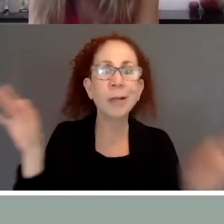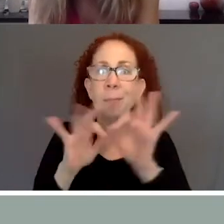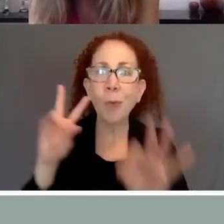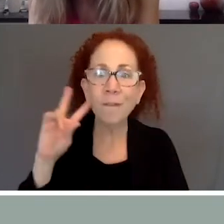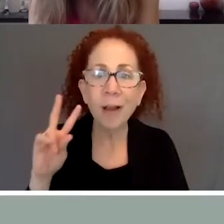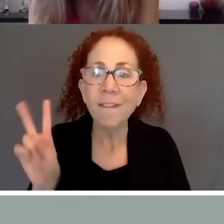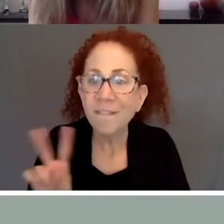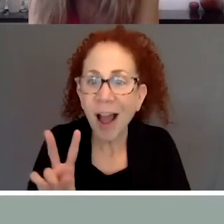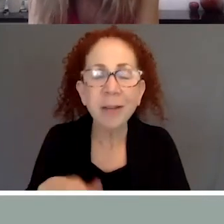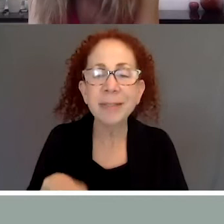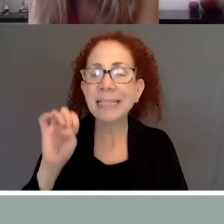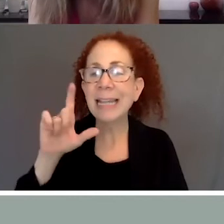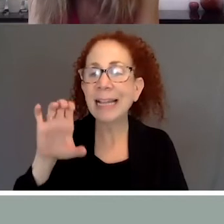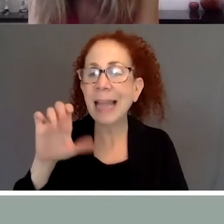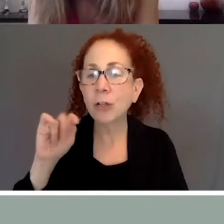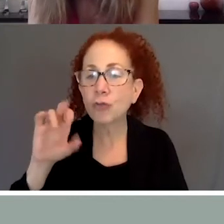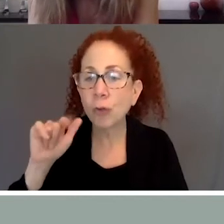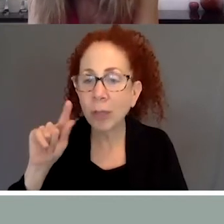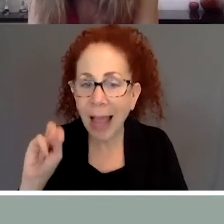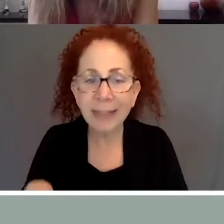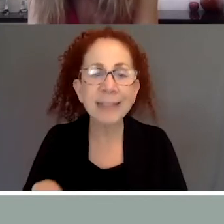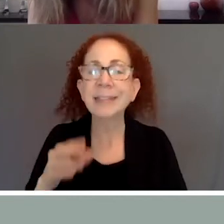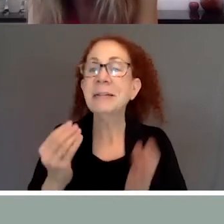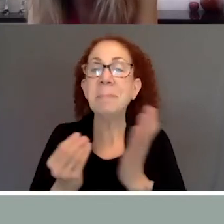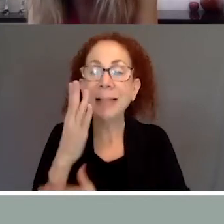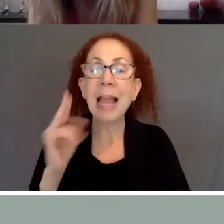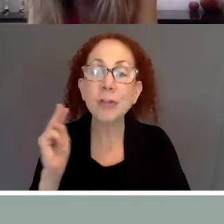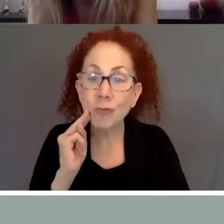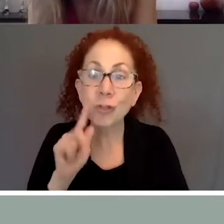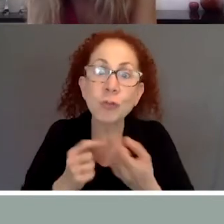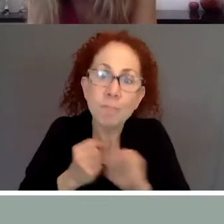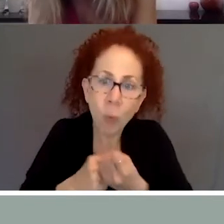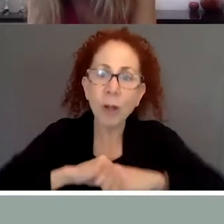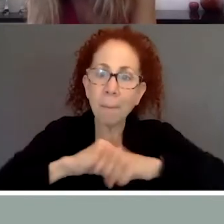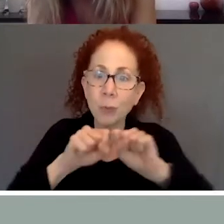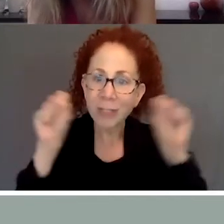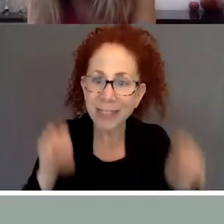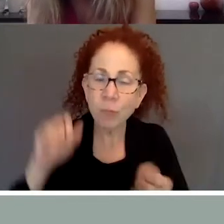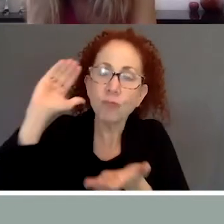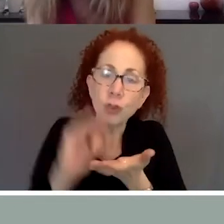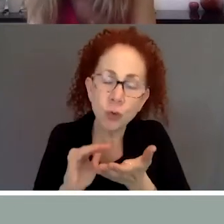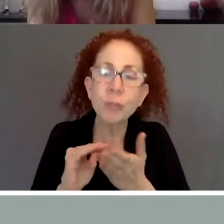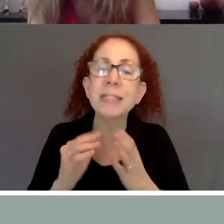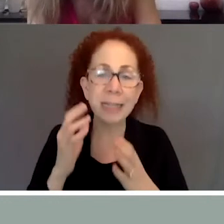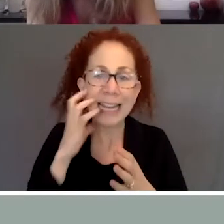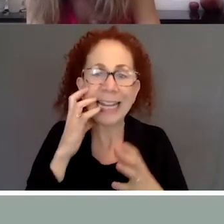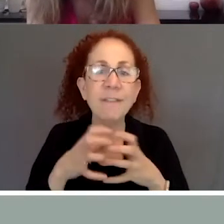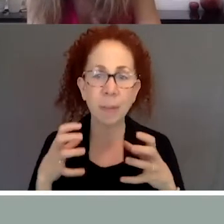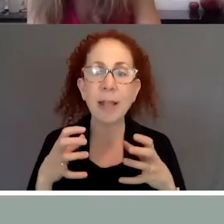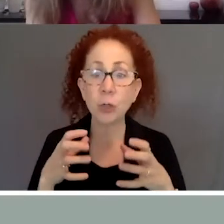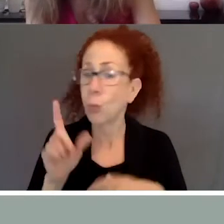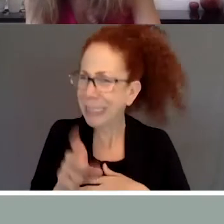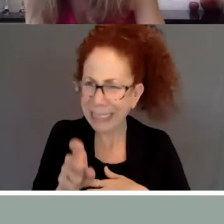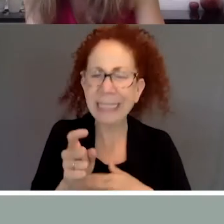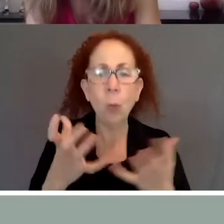vitamins, electrolytes, and plant-based nutrients that support our immune system and reduce inflammation. We need and want to be